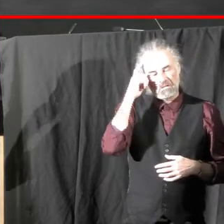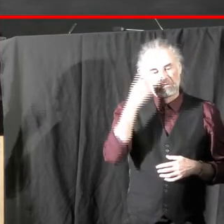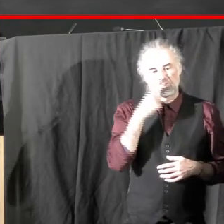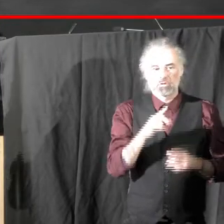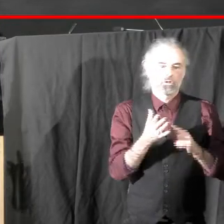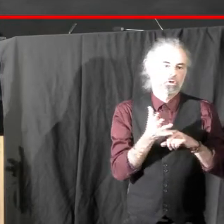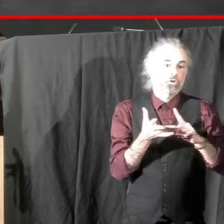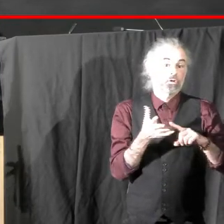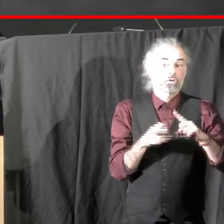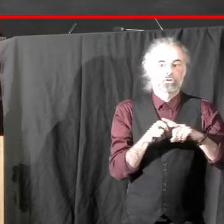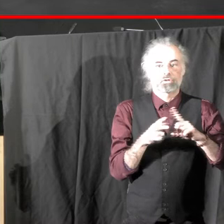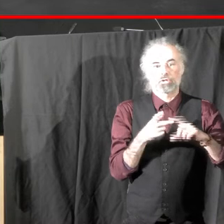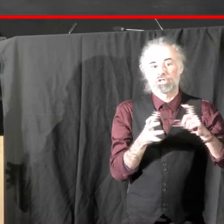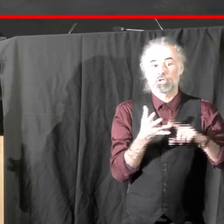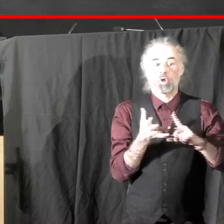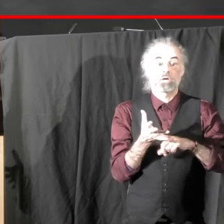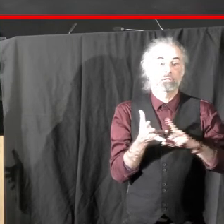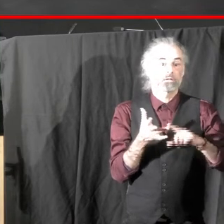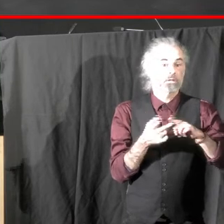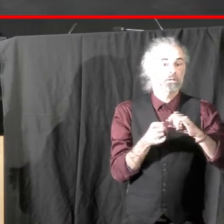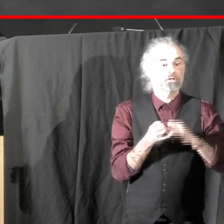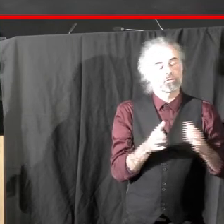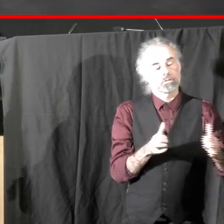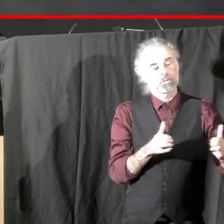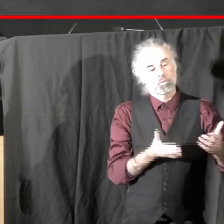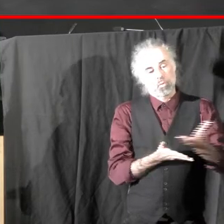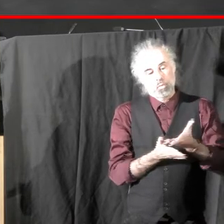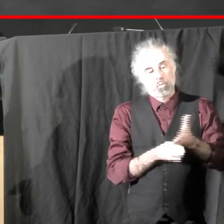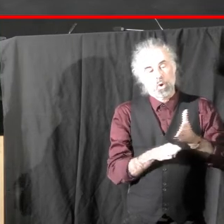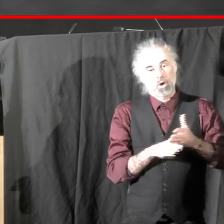toxicologist to be on my next paper.